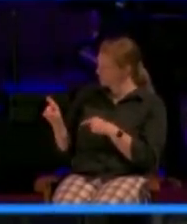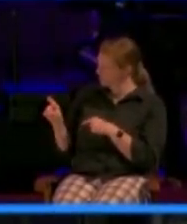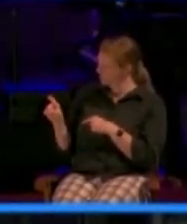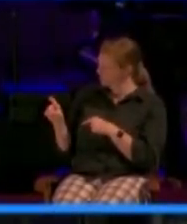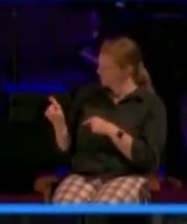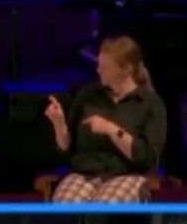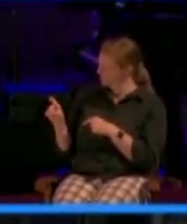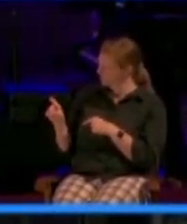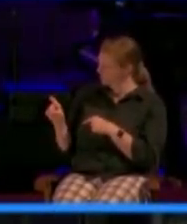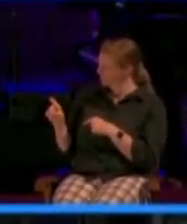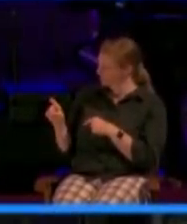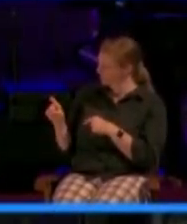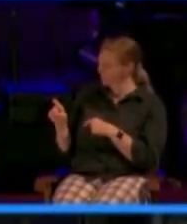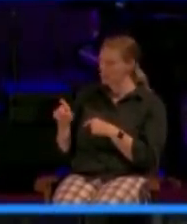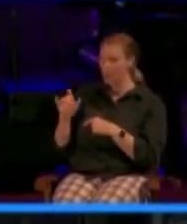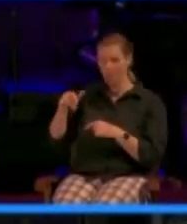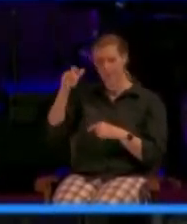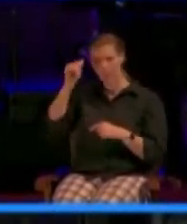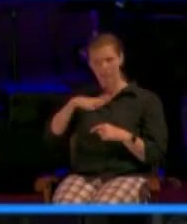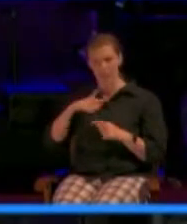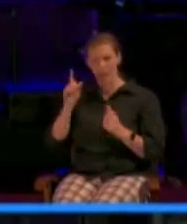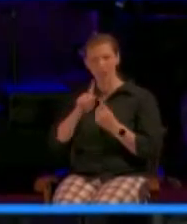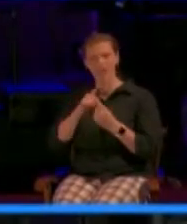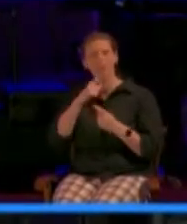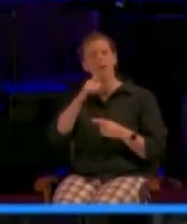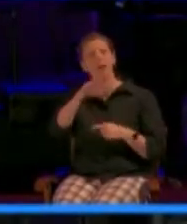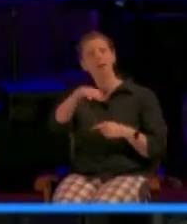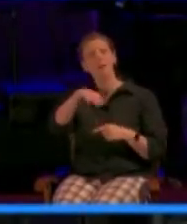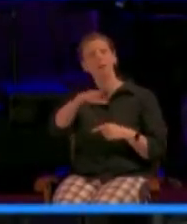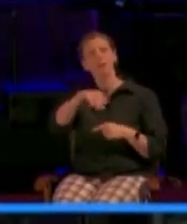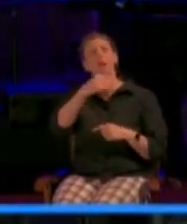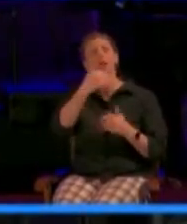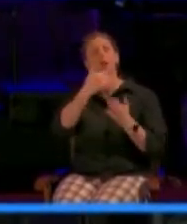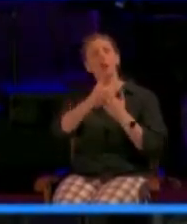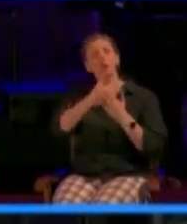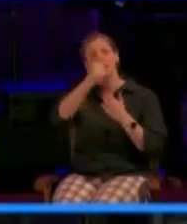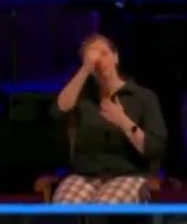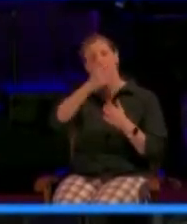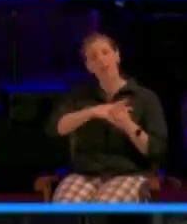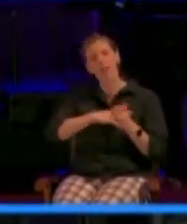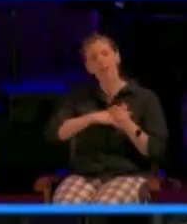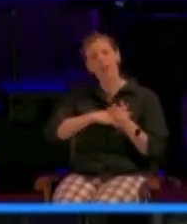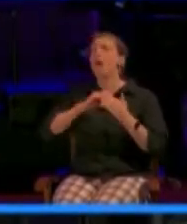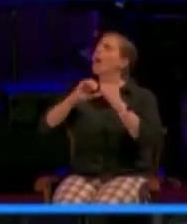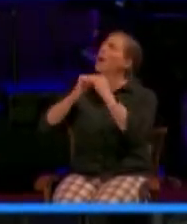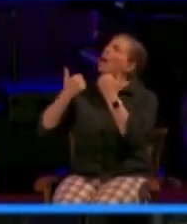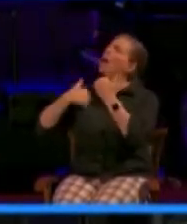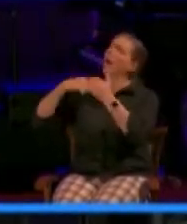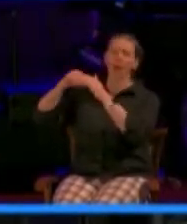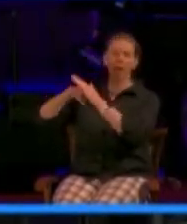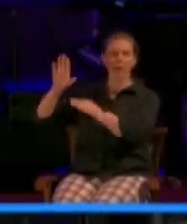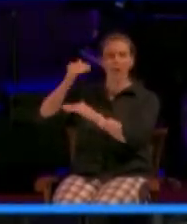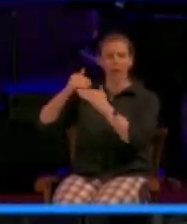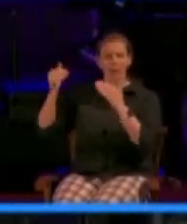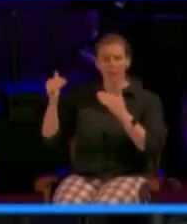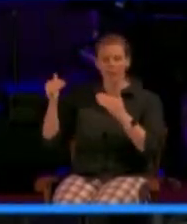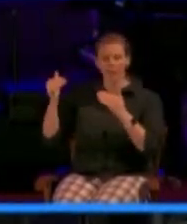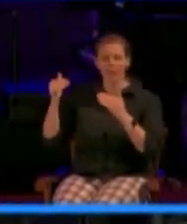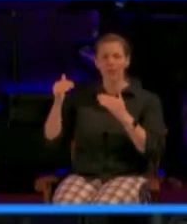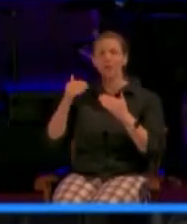you good. What's wrong with, hey, I'm kind of pleased when somebody says, hey, you're a good guy. You're a good